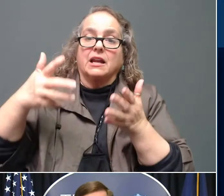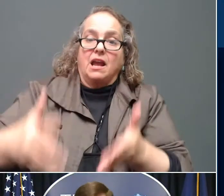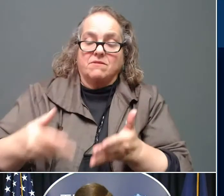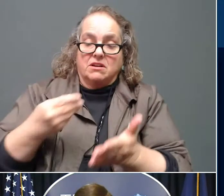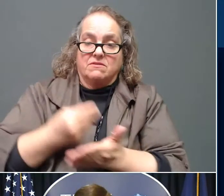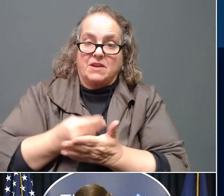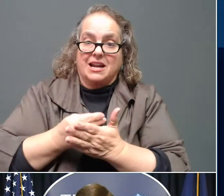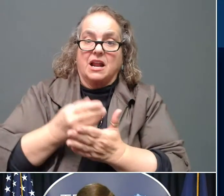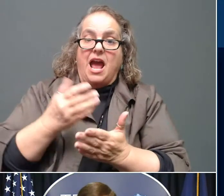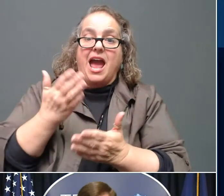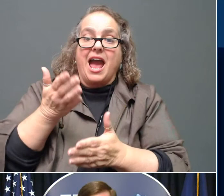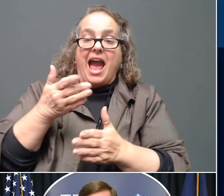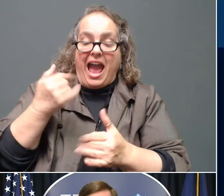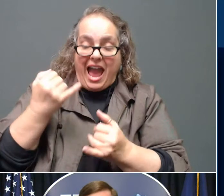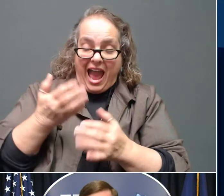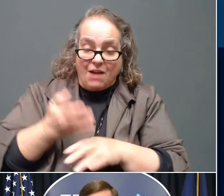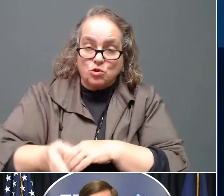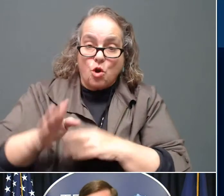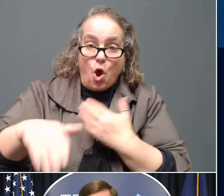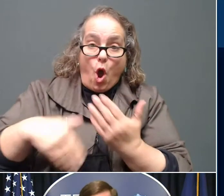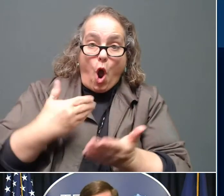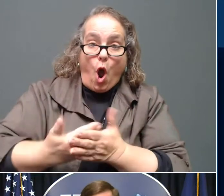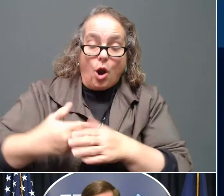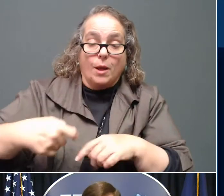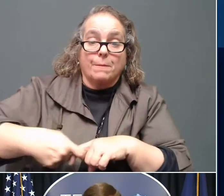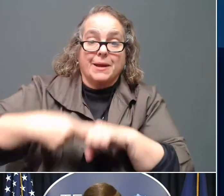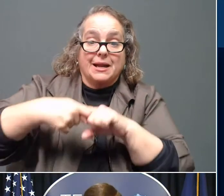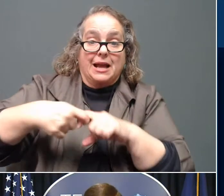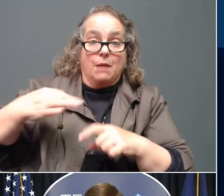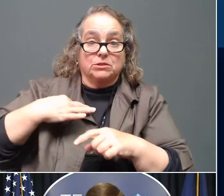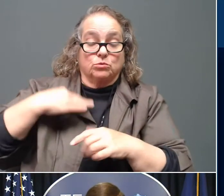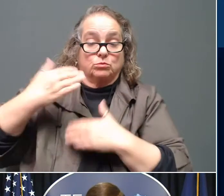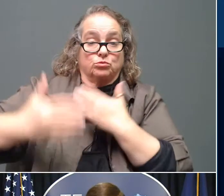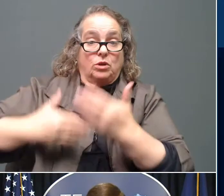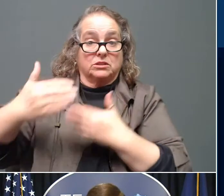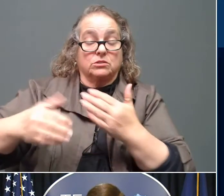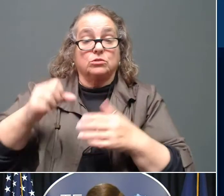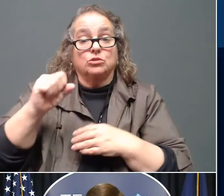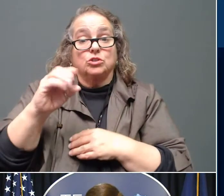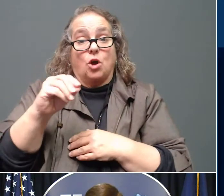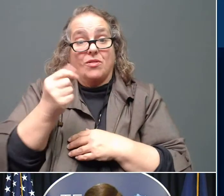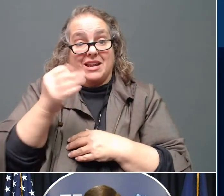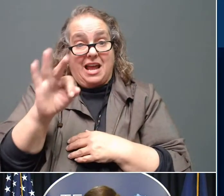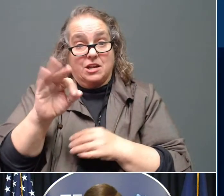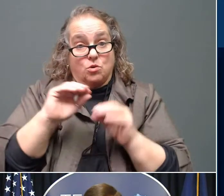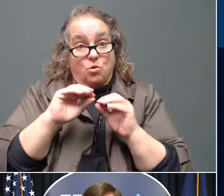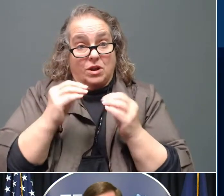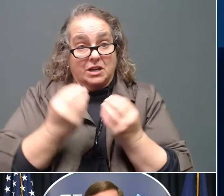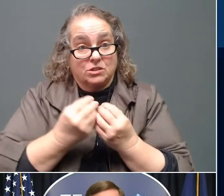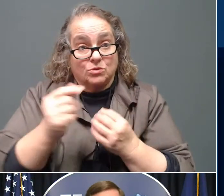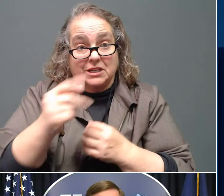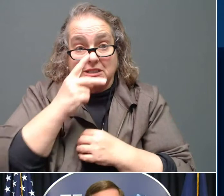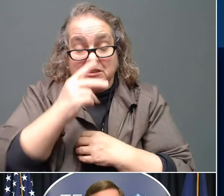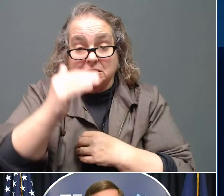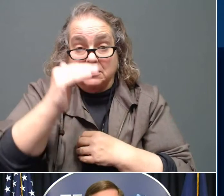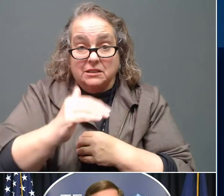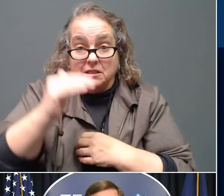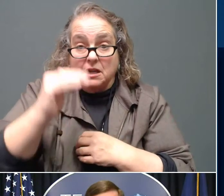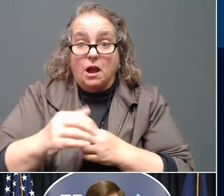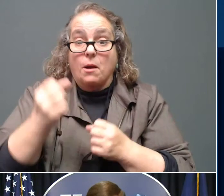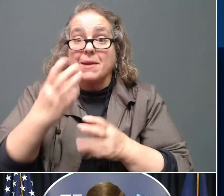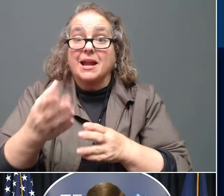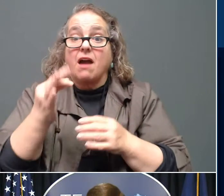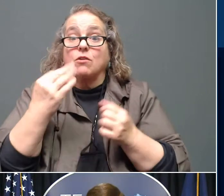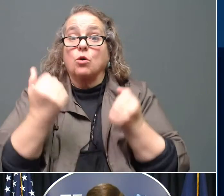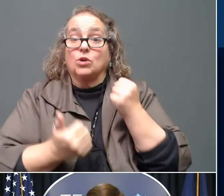pending applications have been processed. So the 19 organizations, many of which I've had the opportunity to work